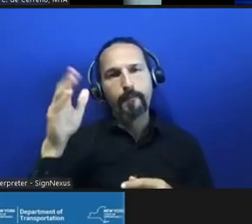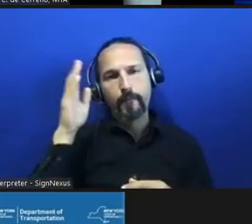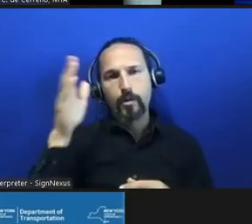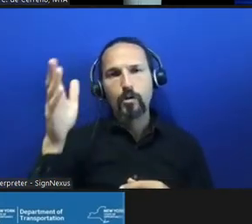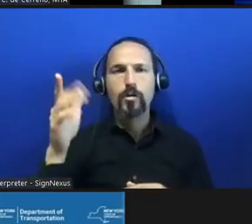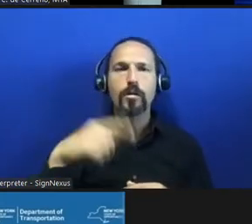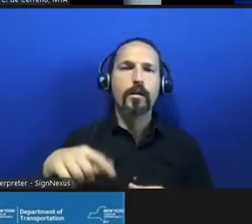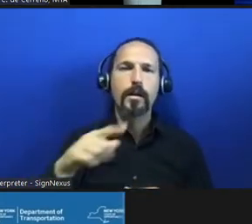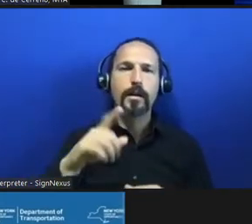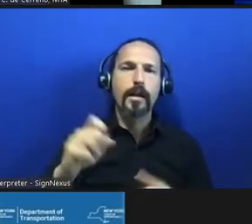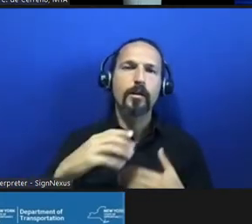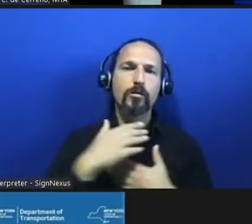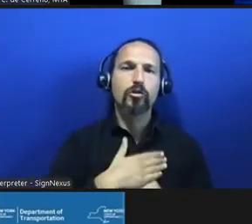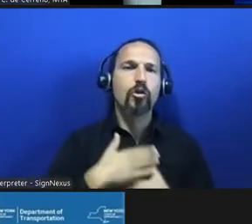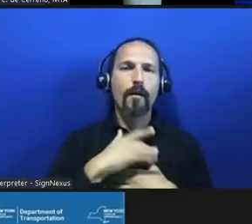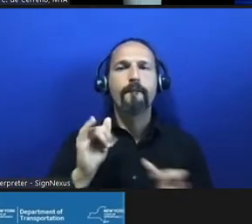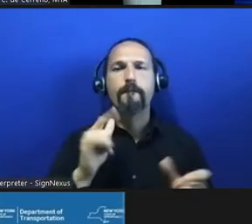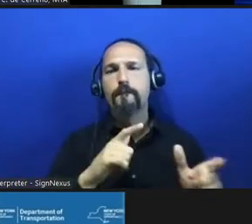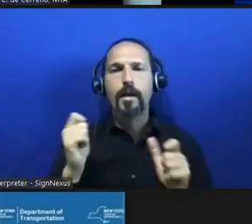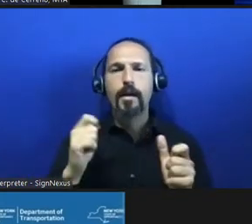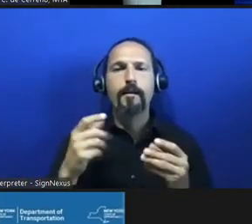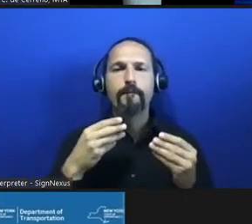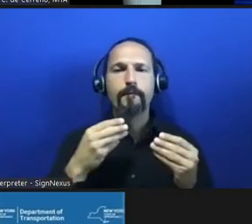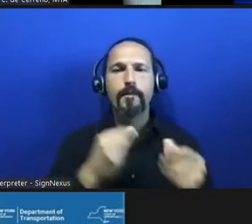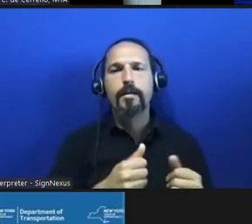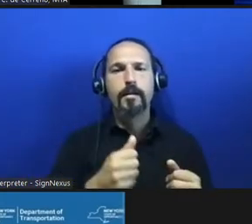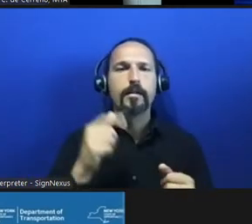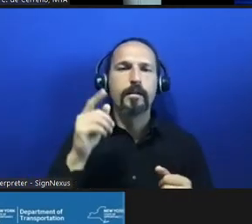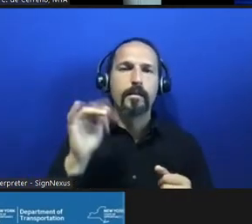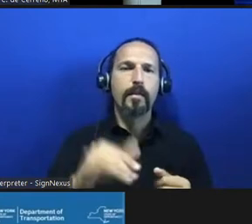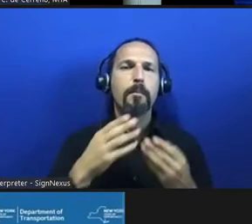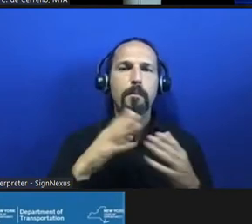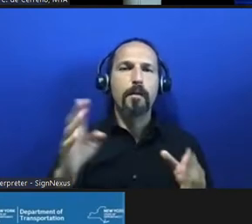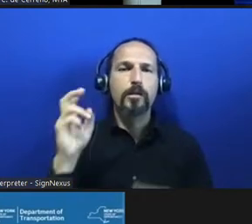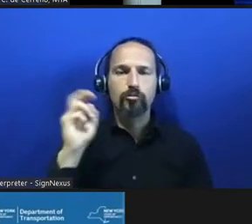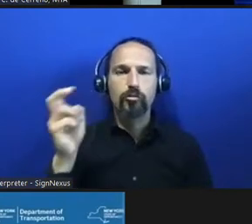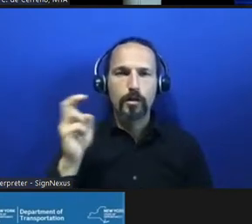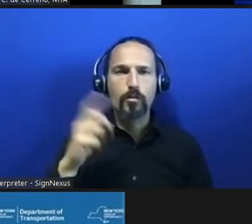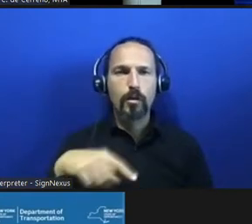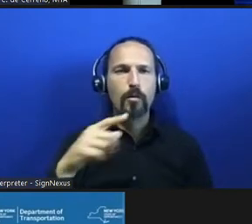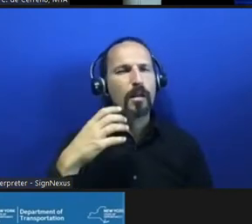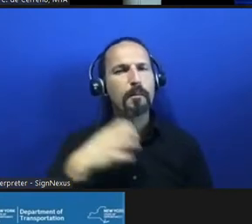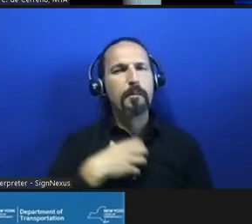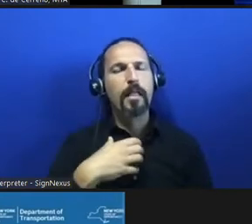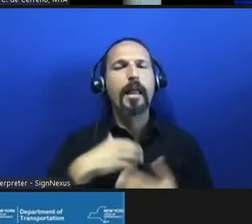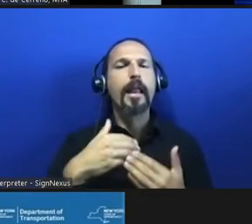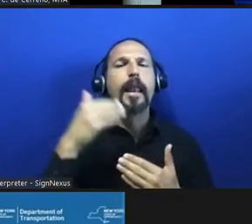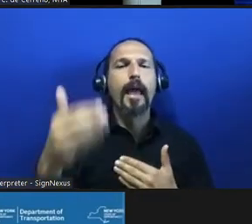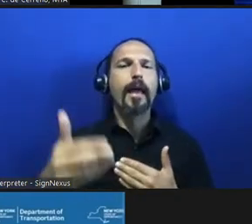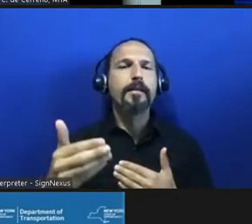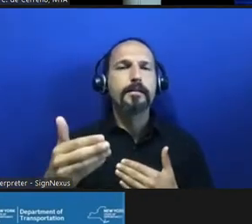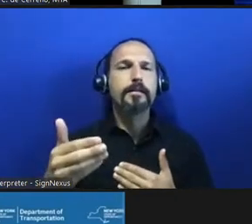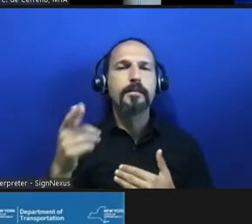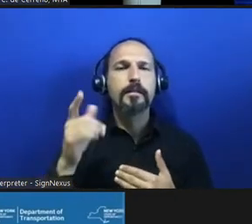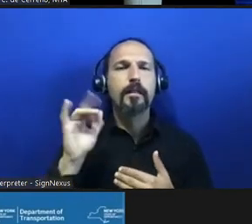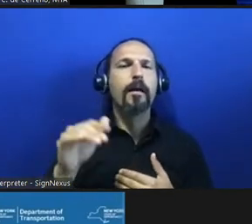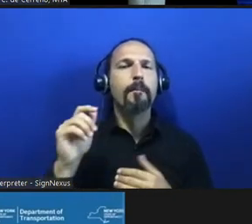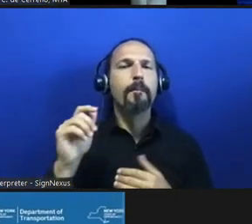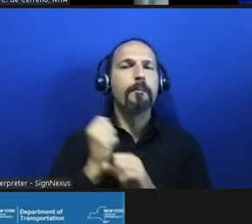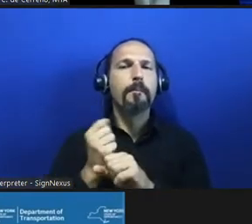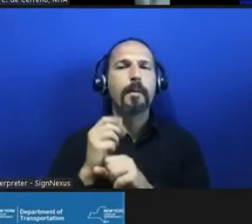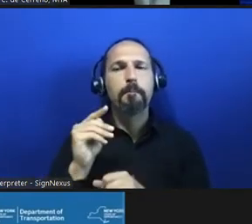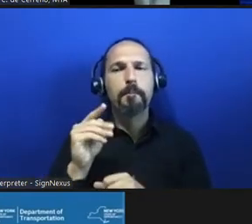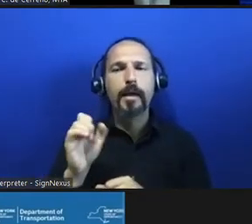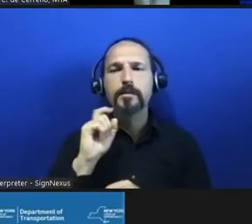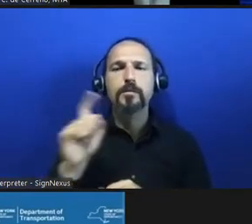I probably didn't can enjoy efficient effective and inexpensive public transit what will they complain about surely the Mets will continue to